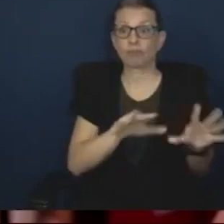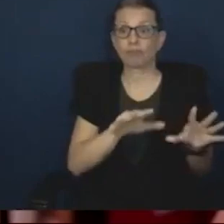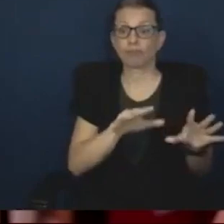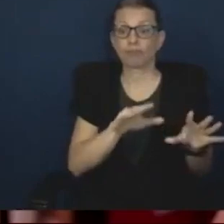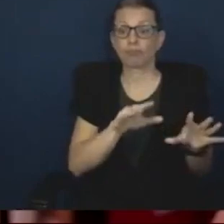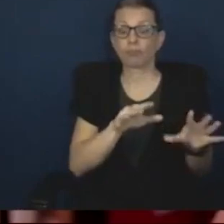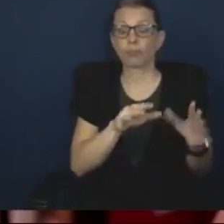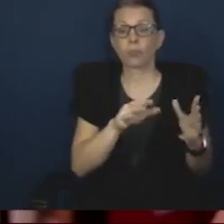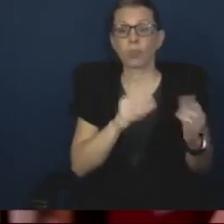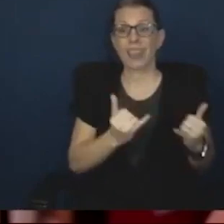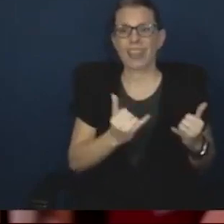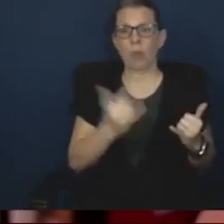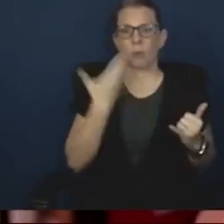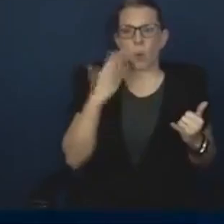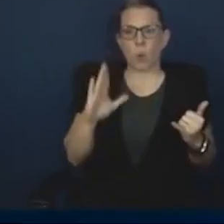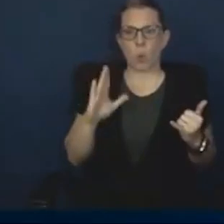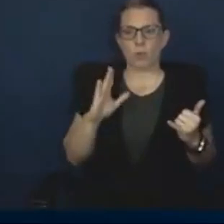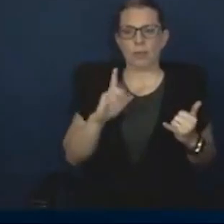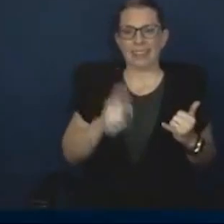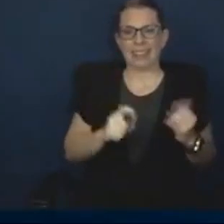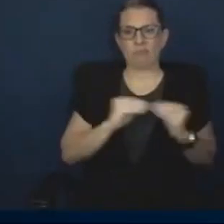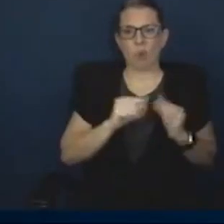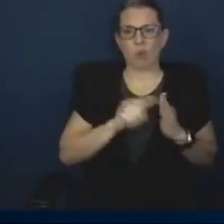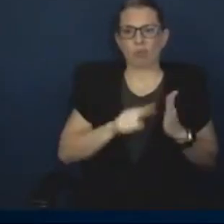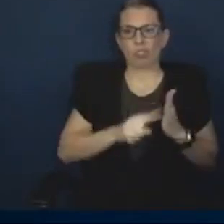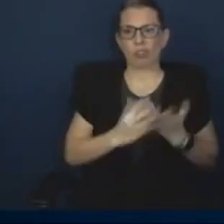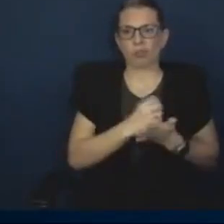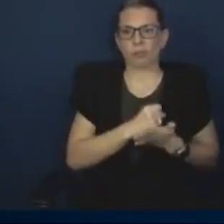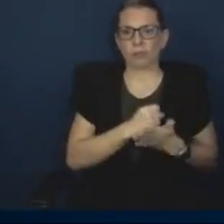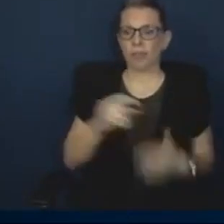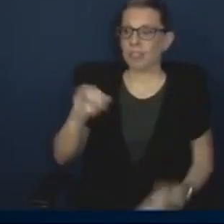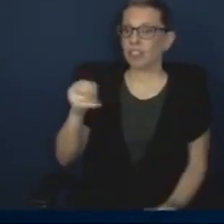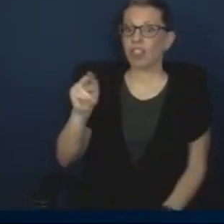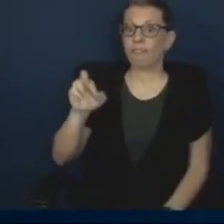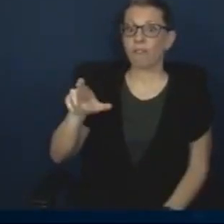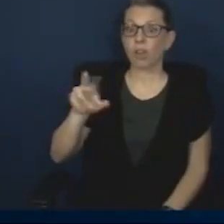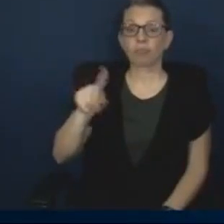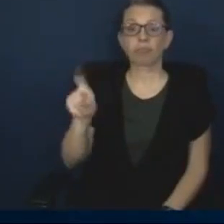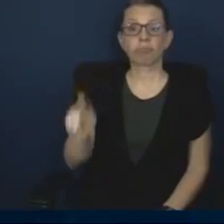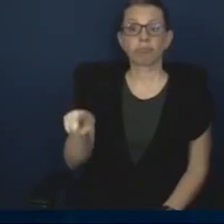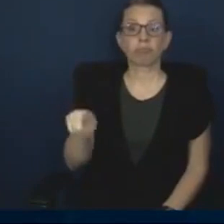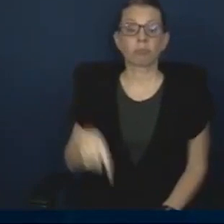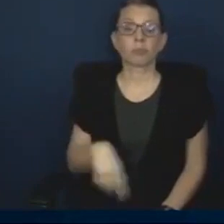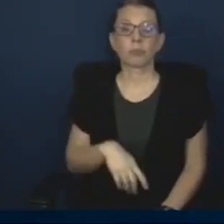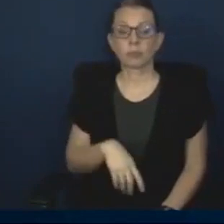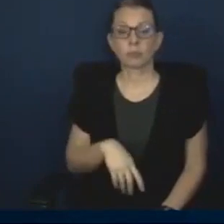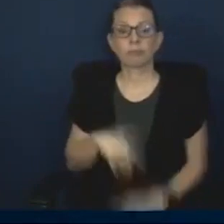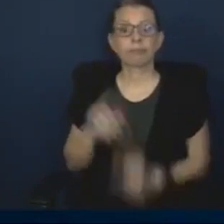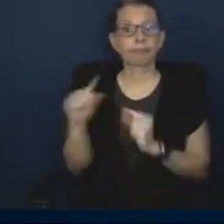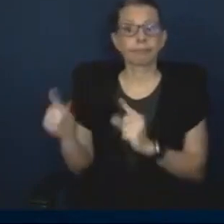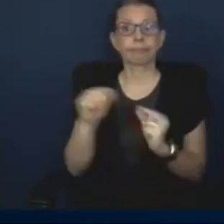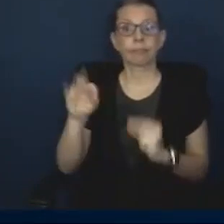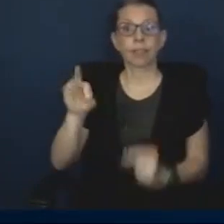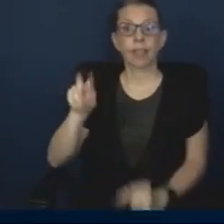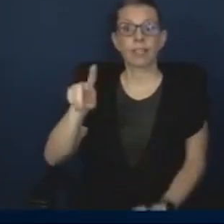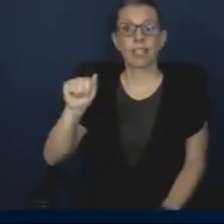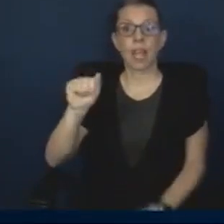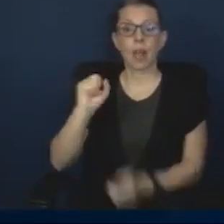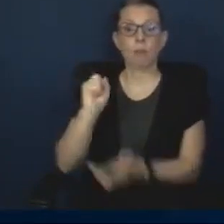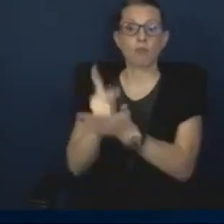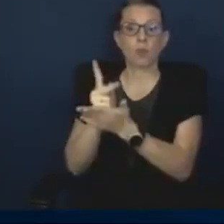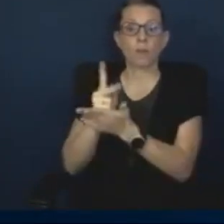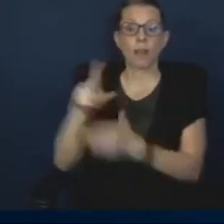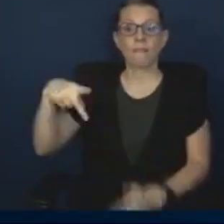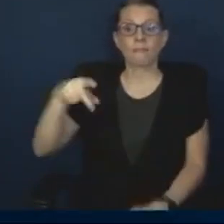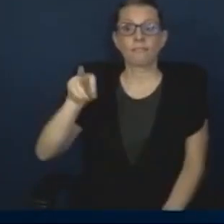know right now. Jennifer had a question. She said she's heard talk around that the FDA-approved Pfizer vaccine is different